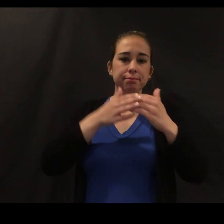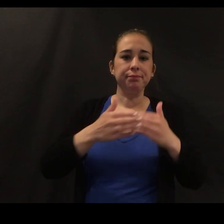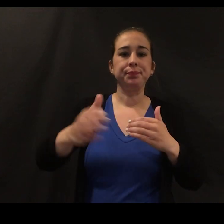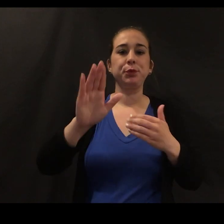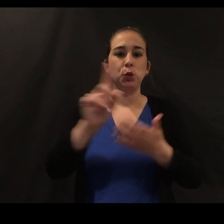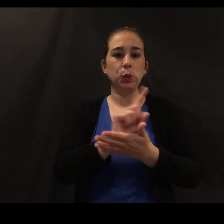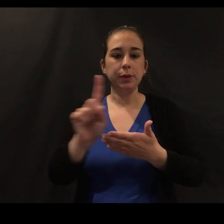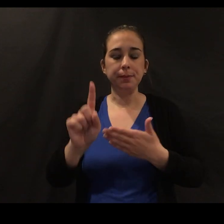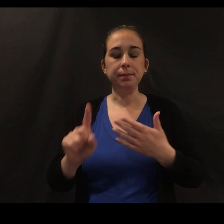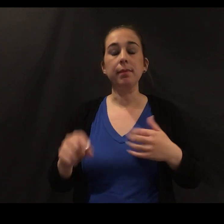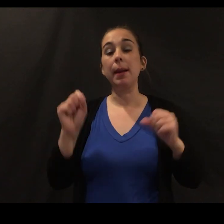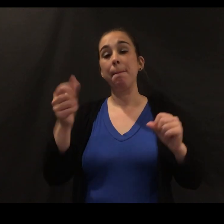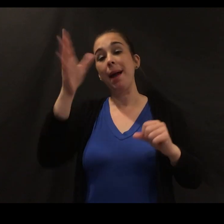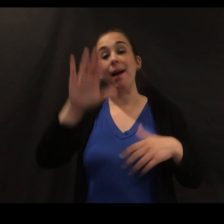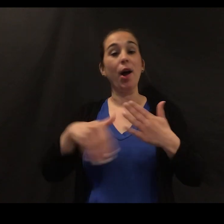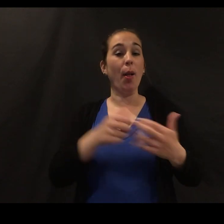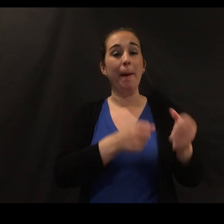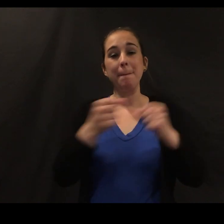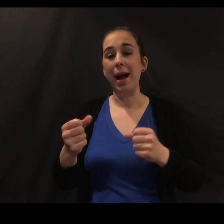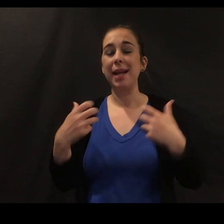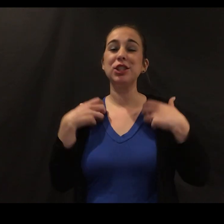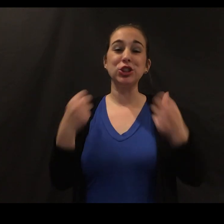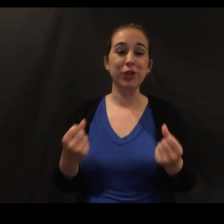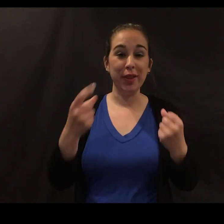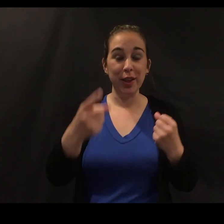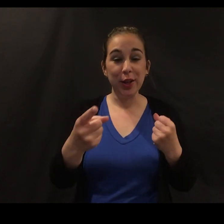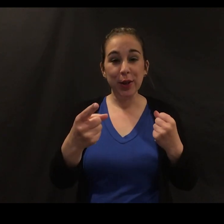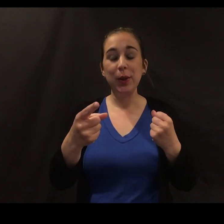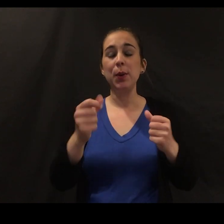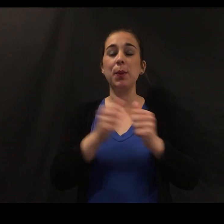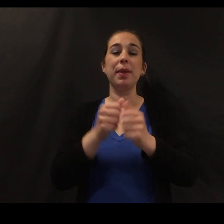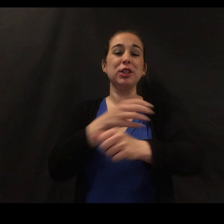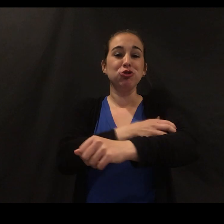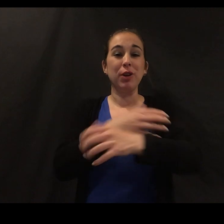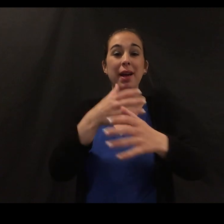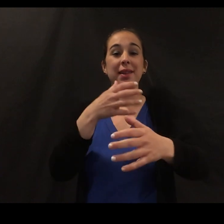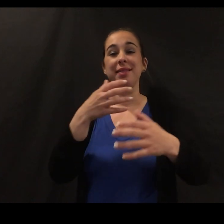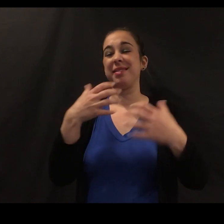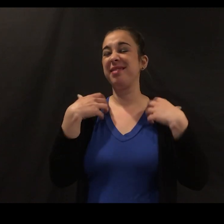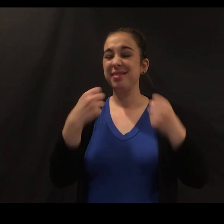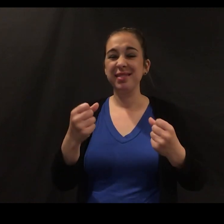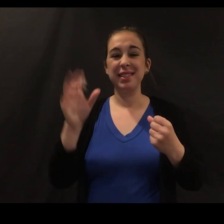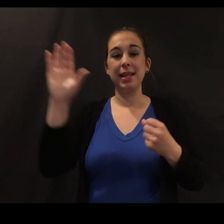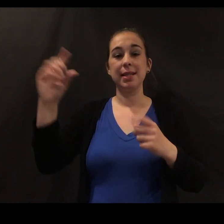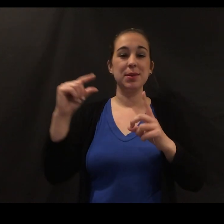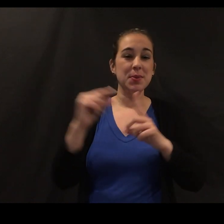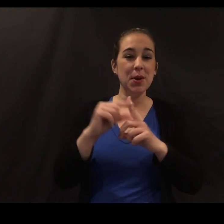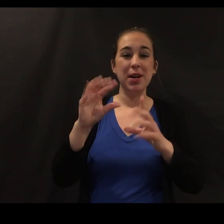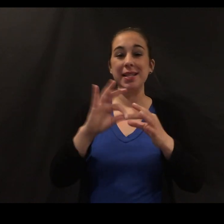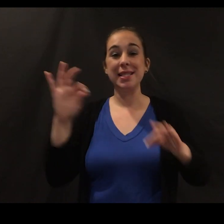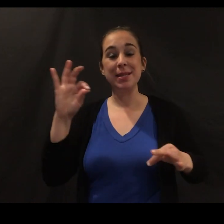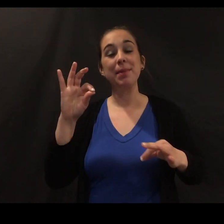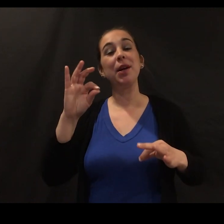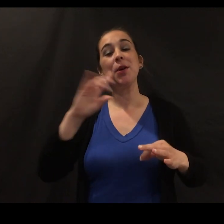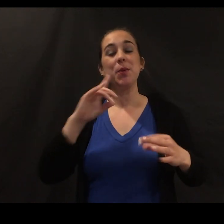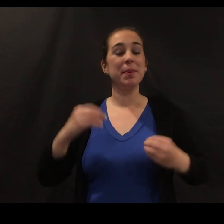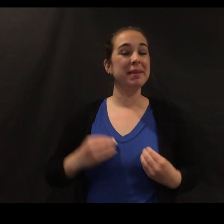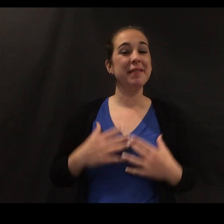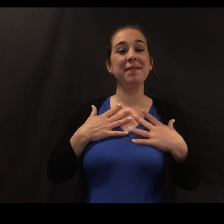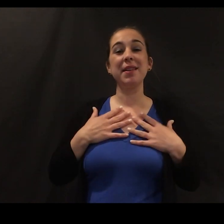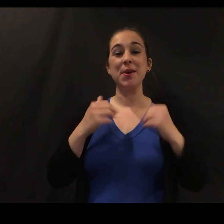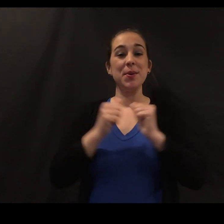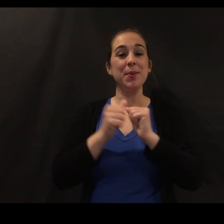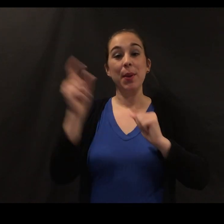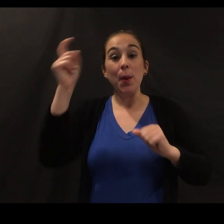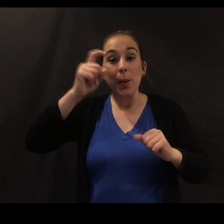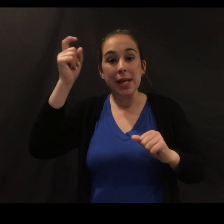God Almighty strengthen you with the strength and power of His Word and His Spirit. May you be filled this week with wisdom. May you walk wisely